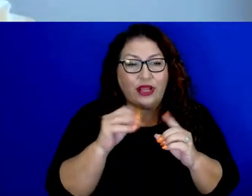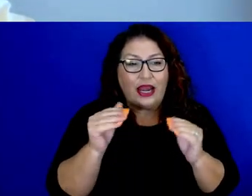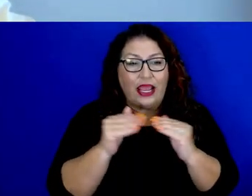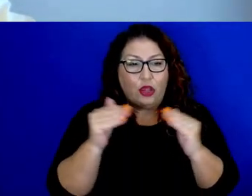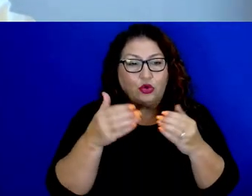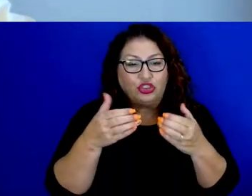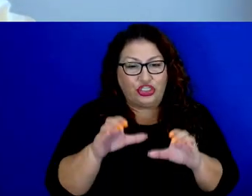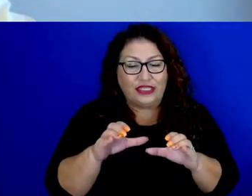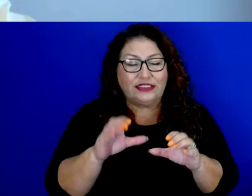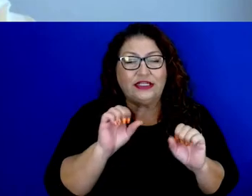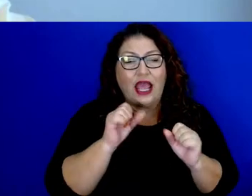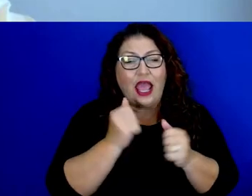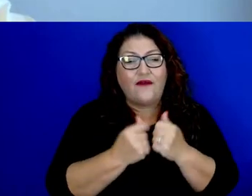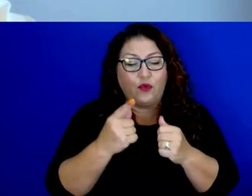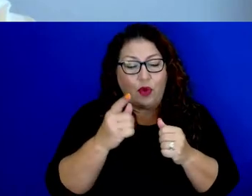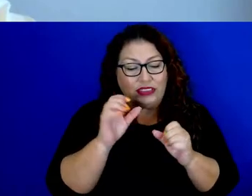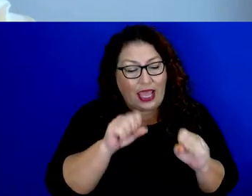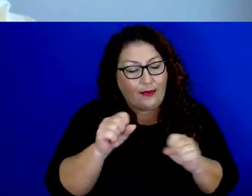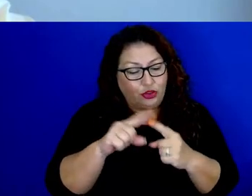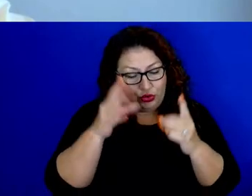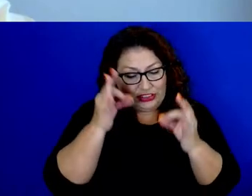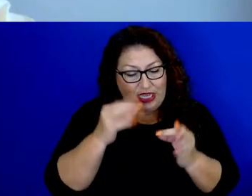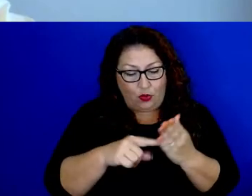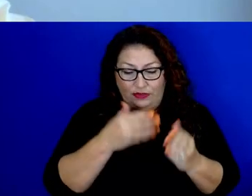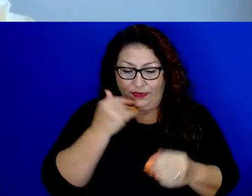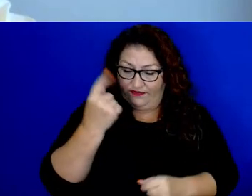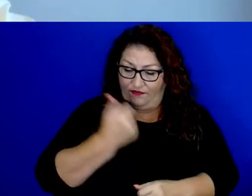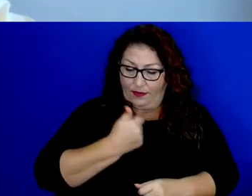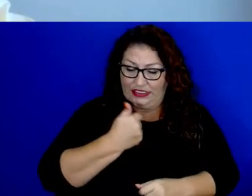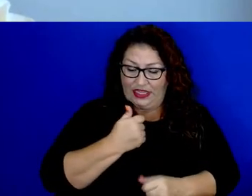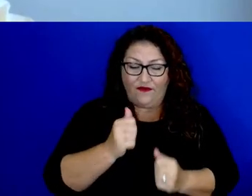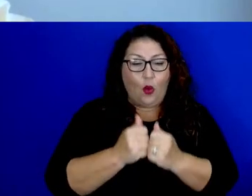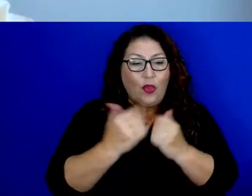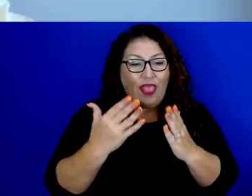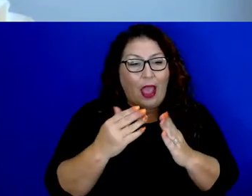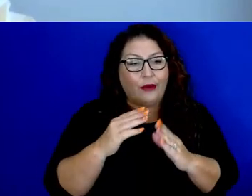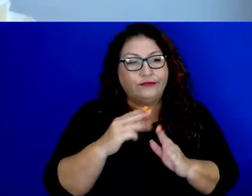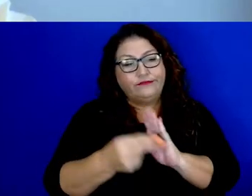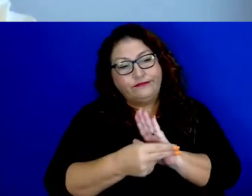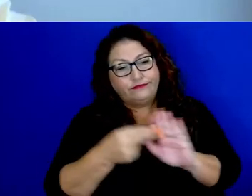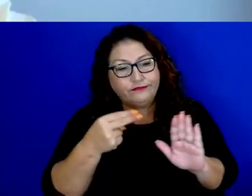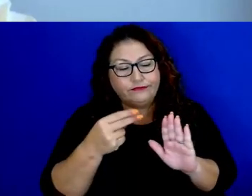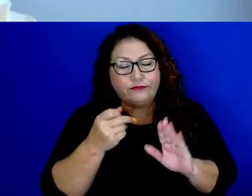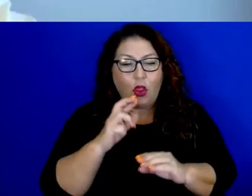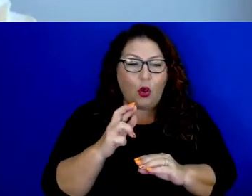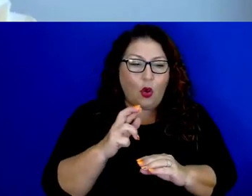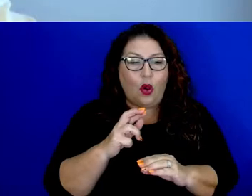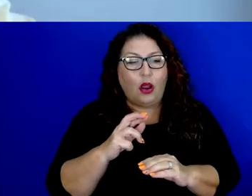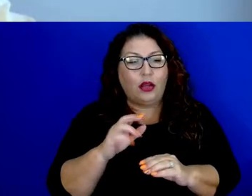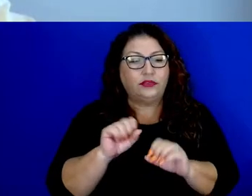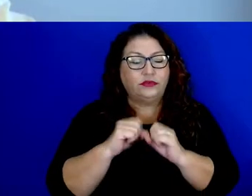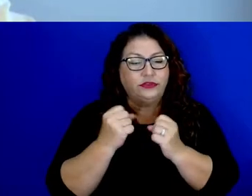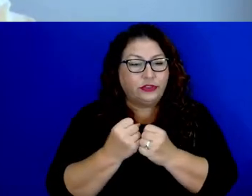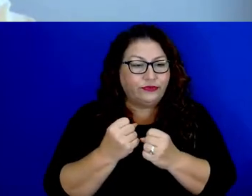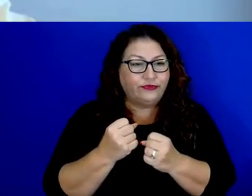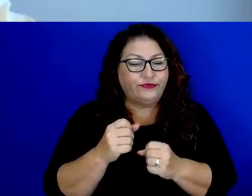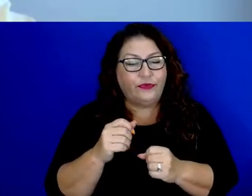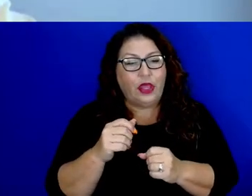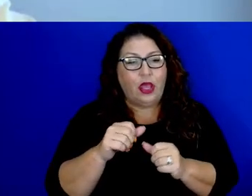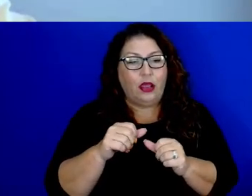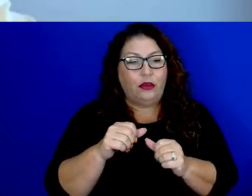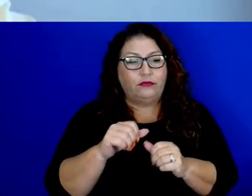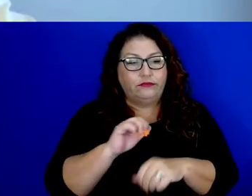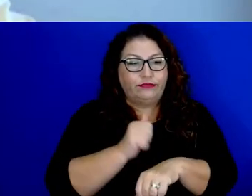best for themselves without stereotypes and social pressure imposing certain direction or timelines. However, unfortunately, we are not there yet.